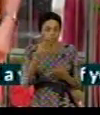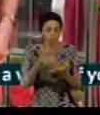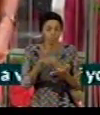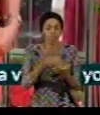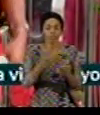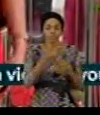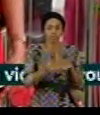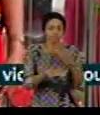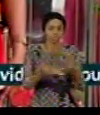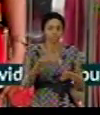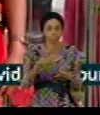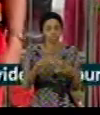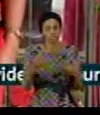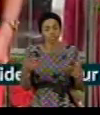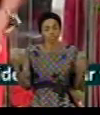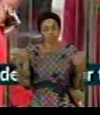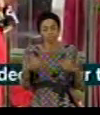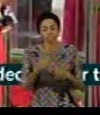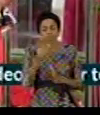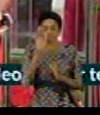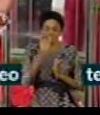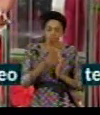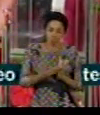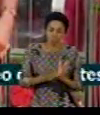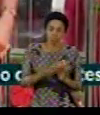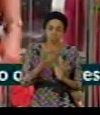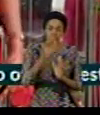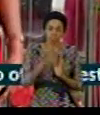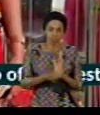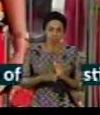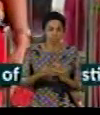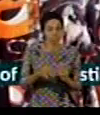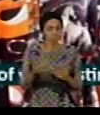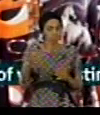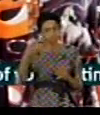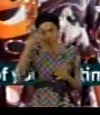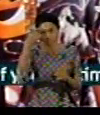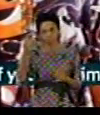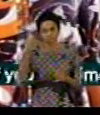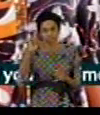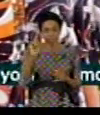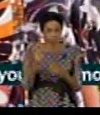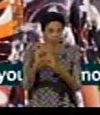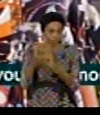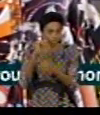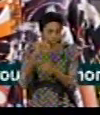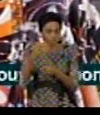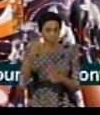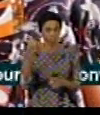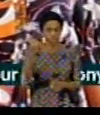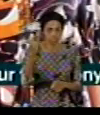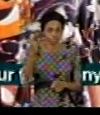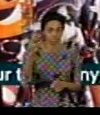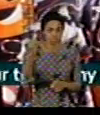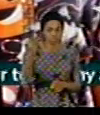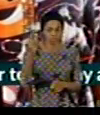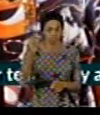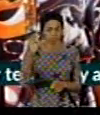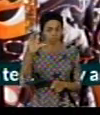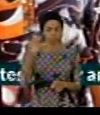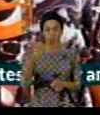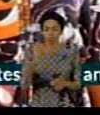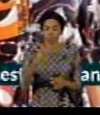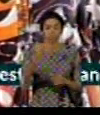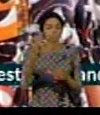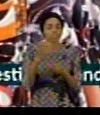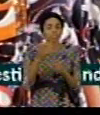about another pain, sir. Because move a manache, and where you can know, one day without seeing ogo. And where you go, and I'm going